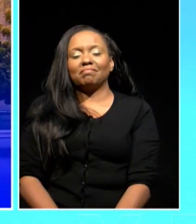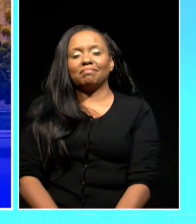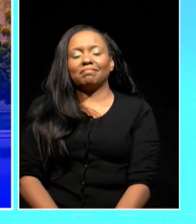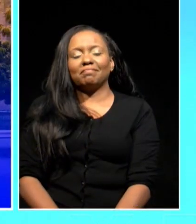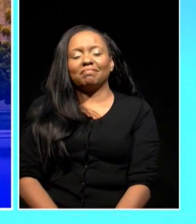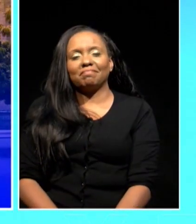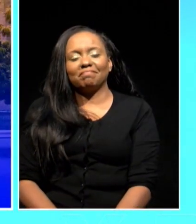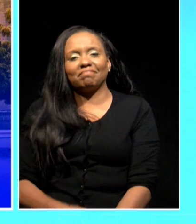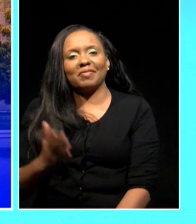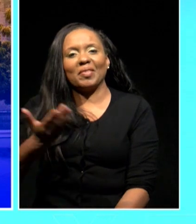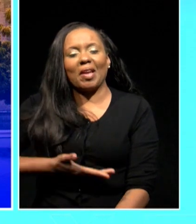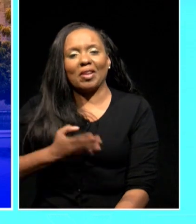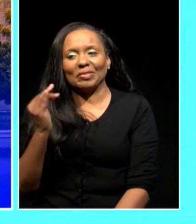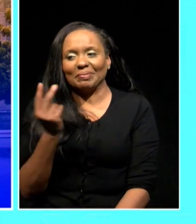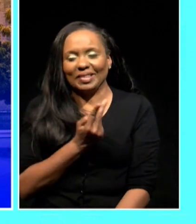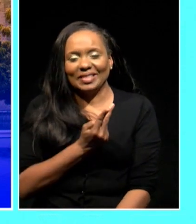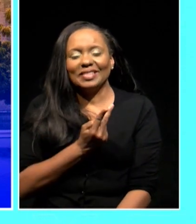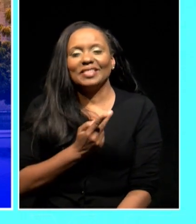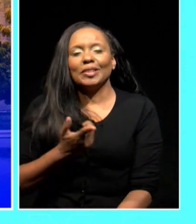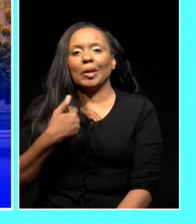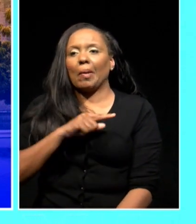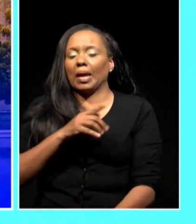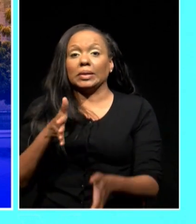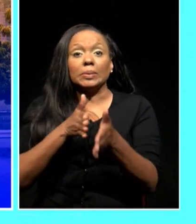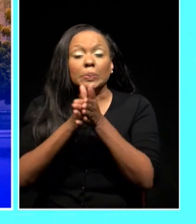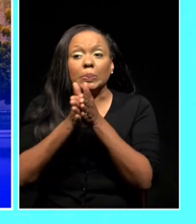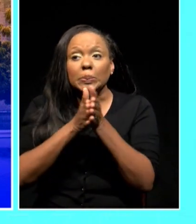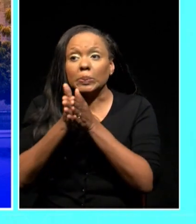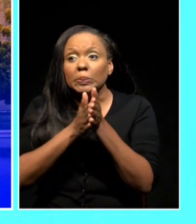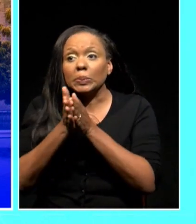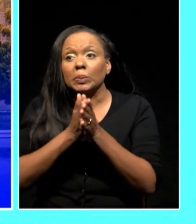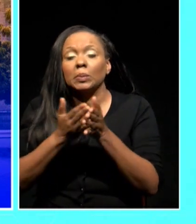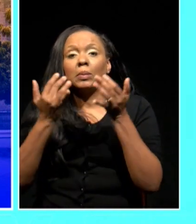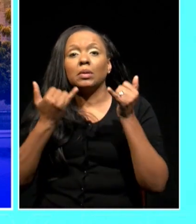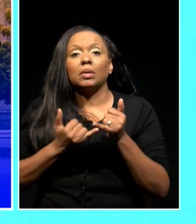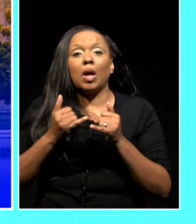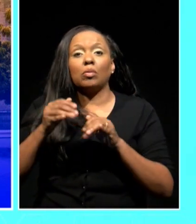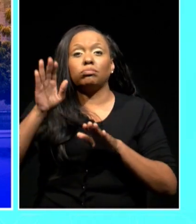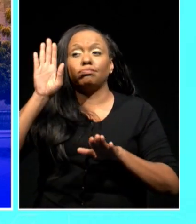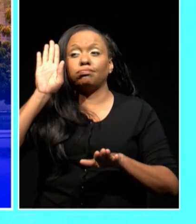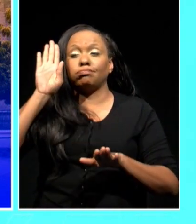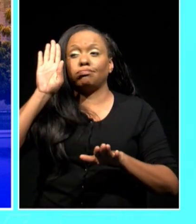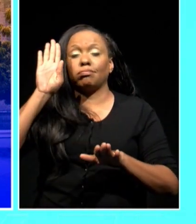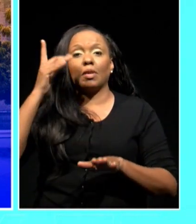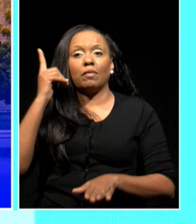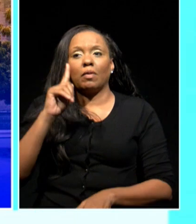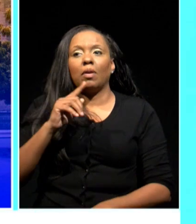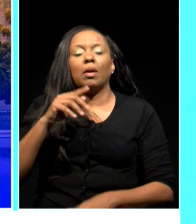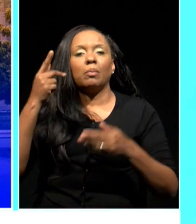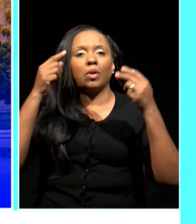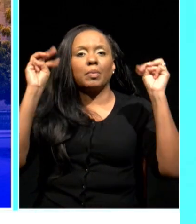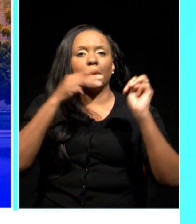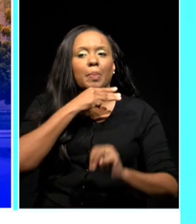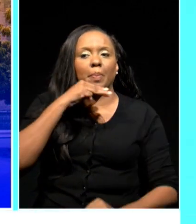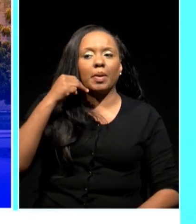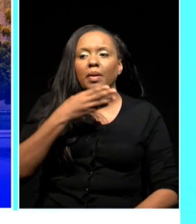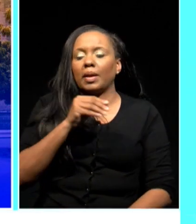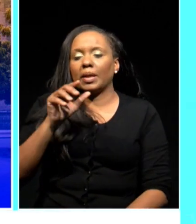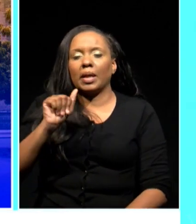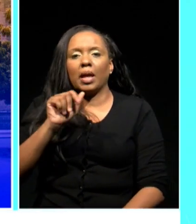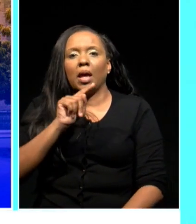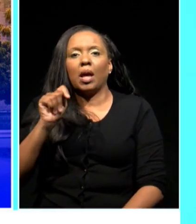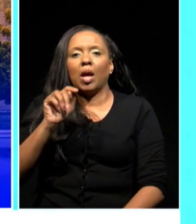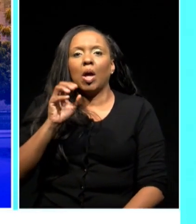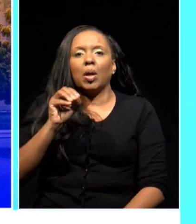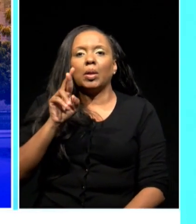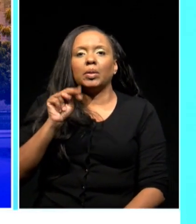And we're back, and we're looking forward now. The swearing-in of the Prime Minister and the Attorney General was held earlier this morning at State